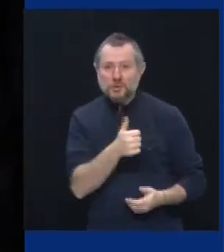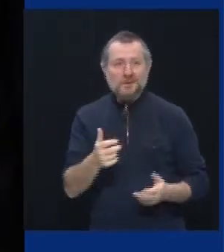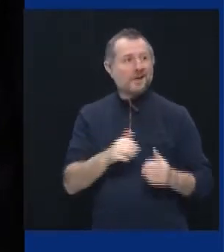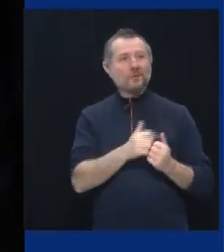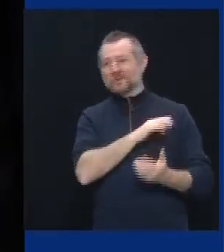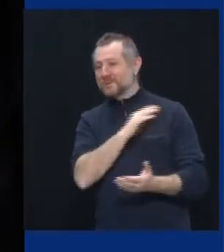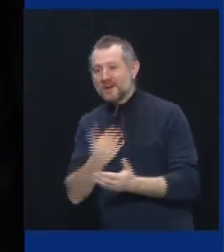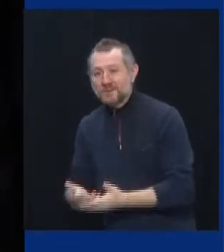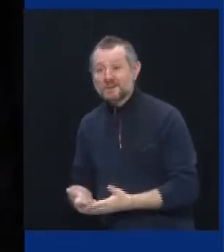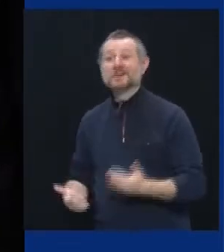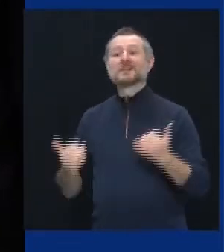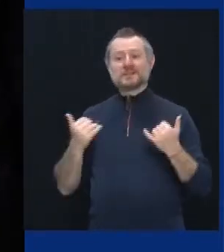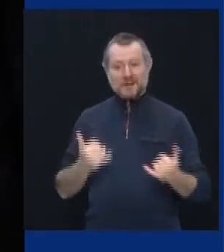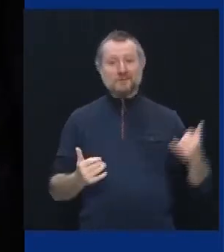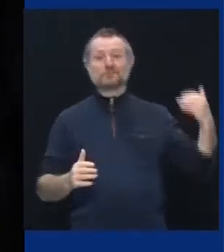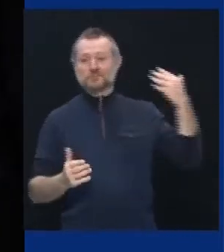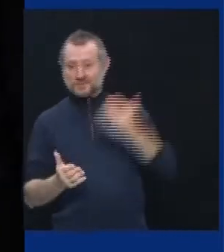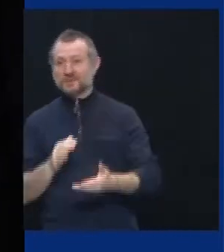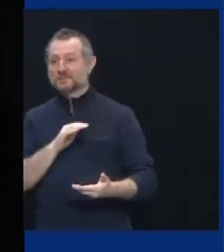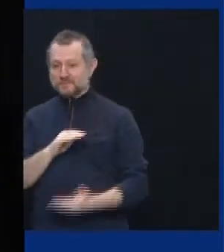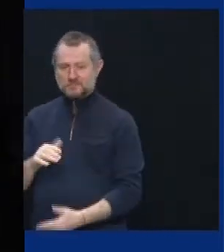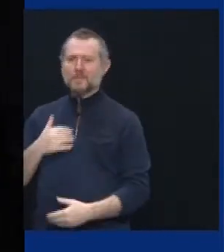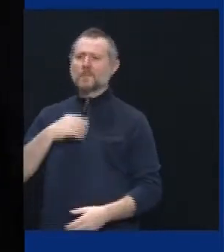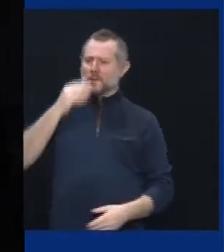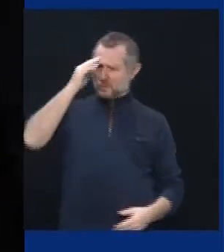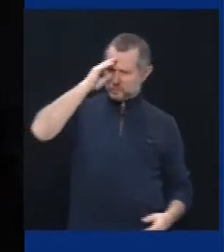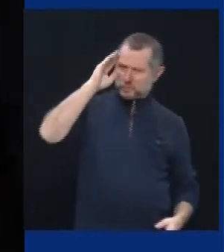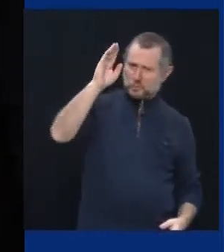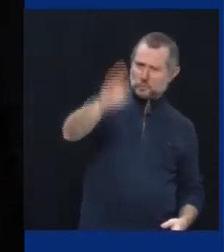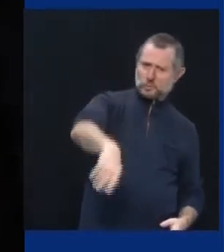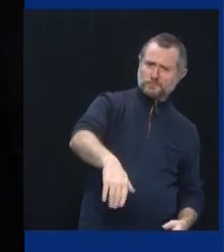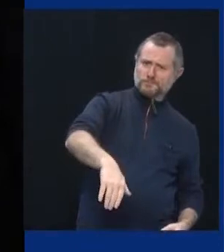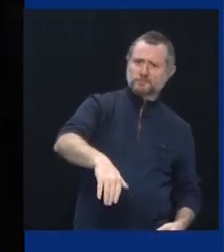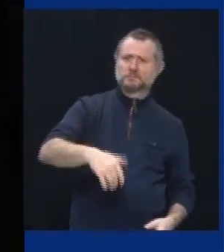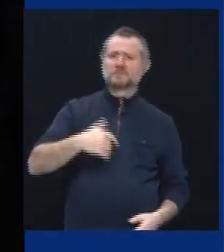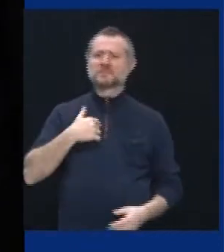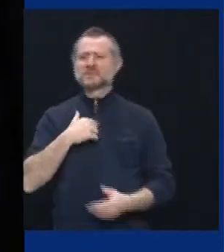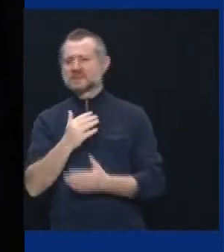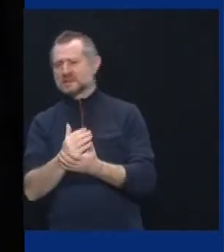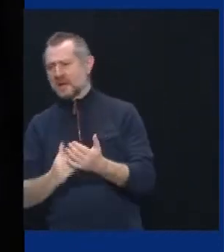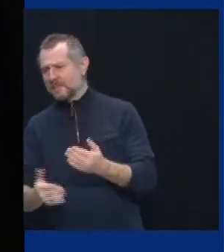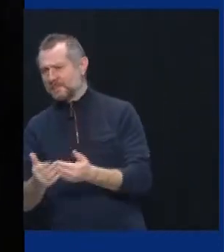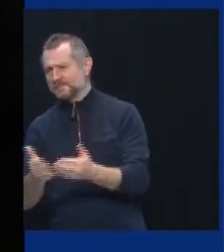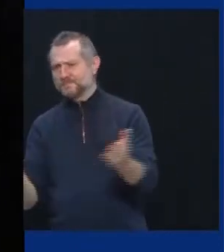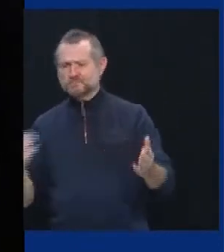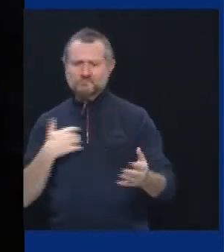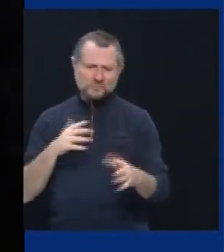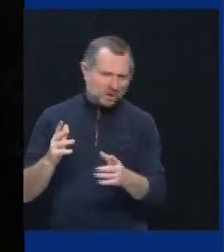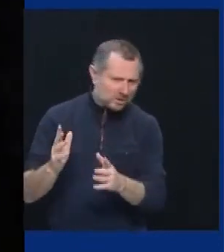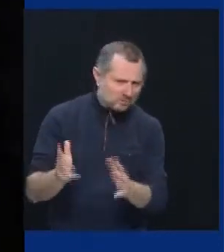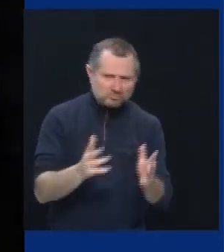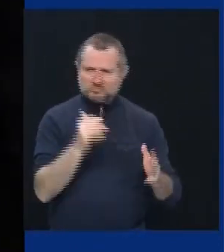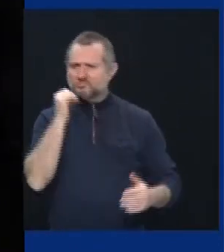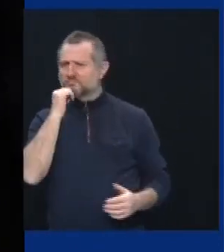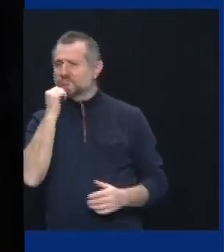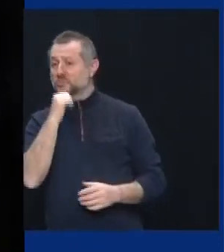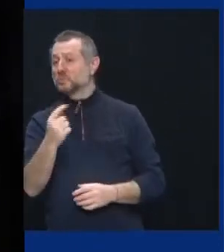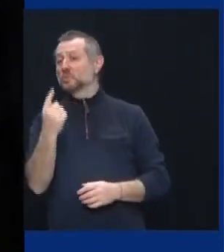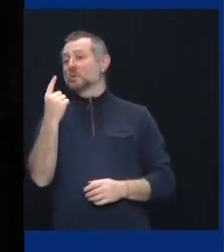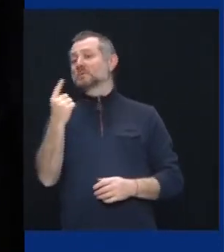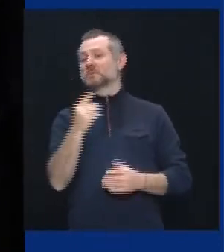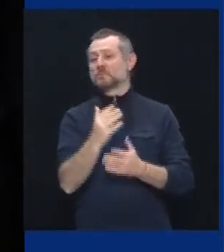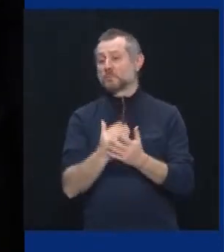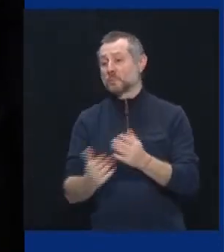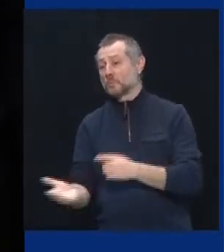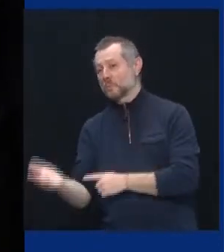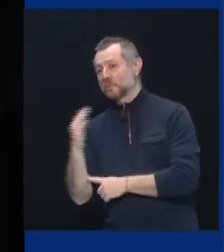vaccine. I know that some of them in our community, I talk to them daily. One part of the day, I do